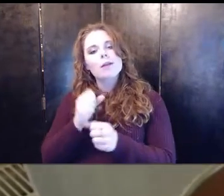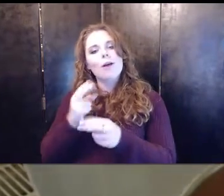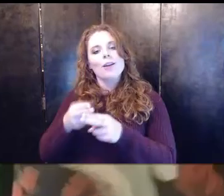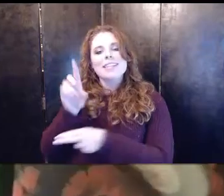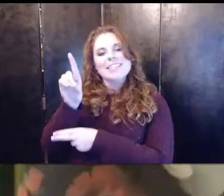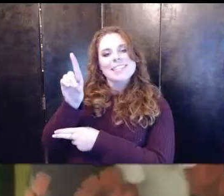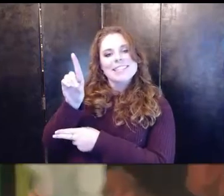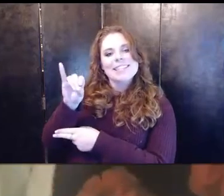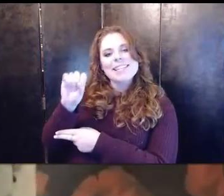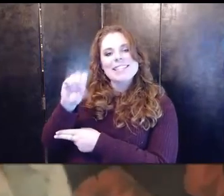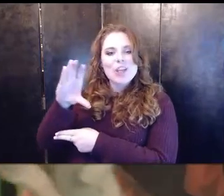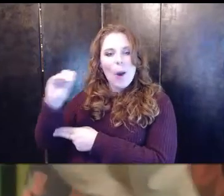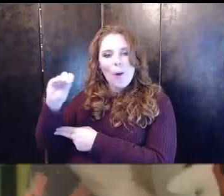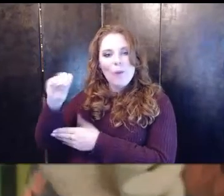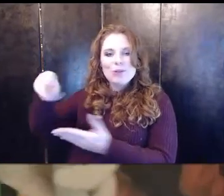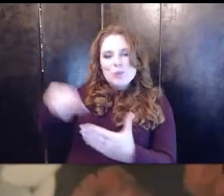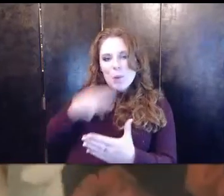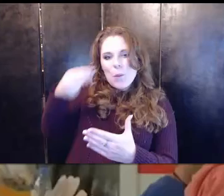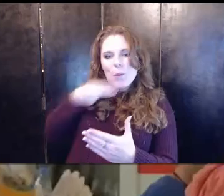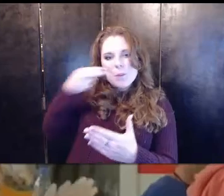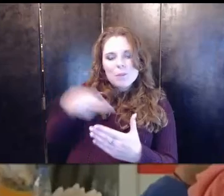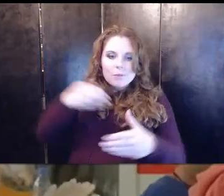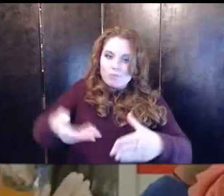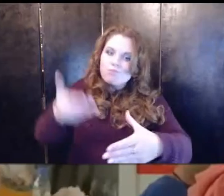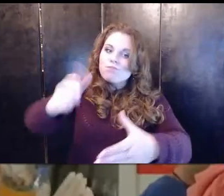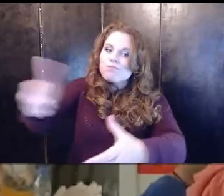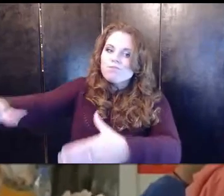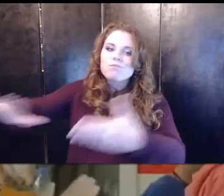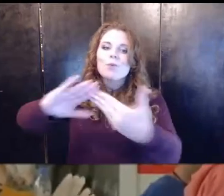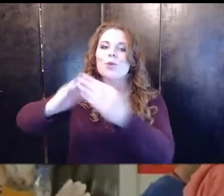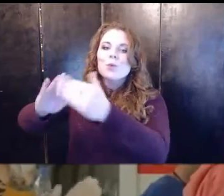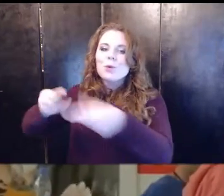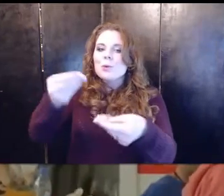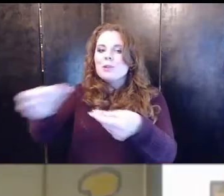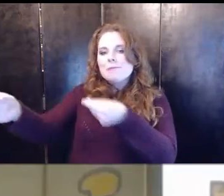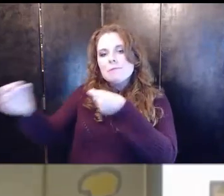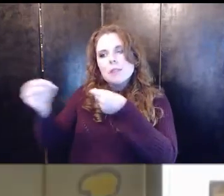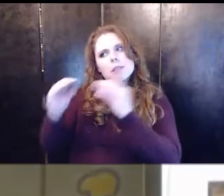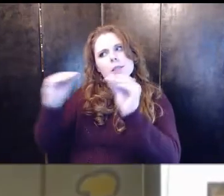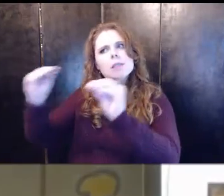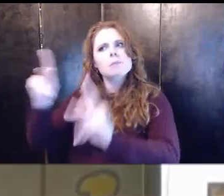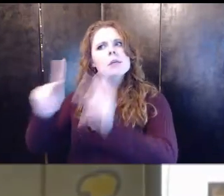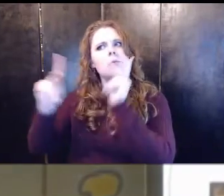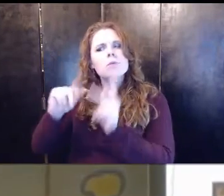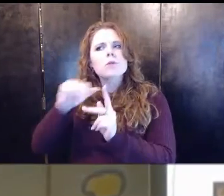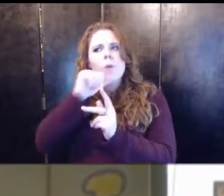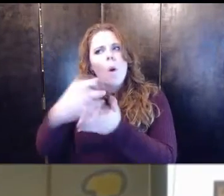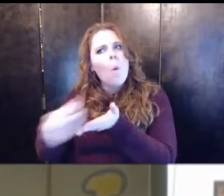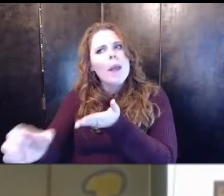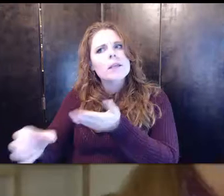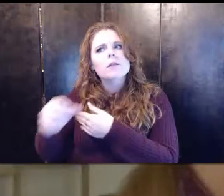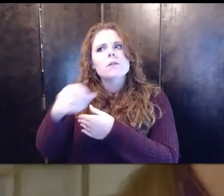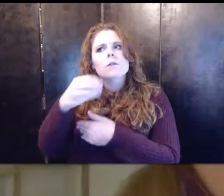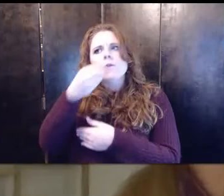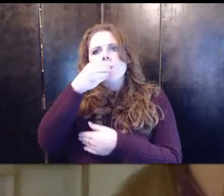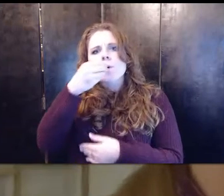disco soup that is served to the community. Organizers hope to educate people about food waste and introduce them to new ways of using